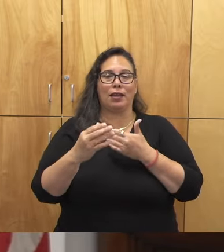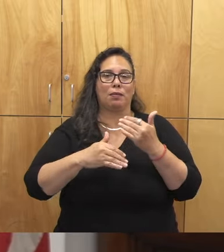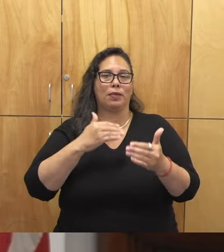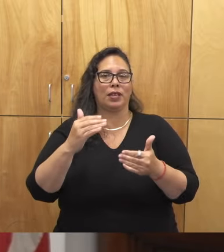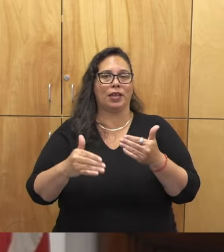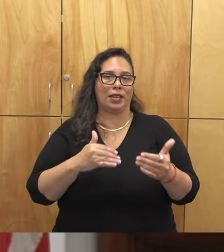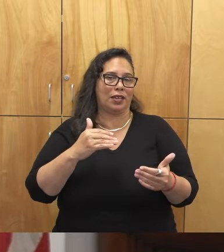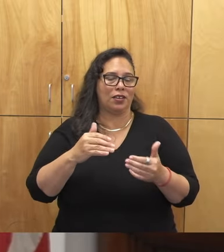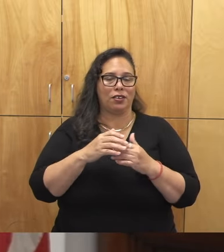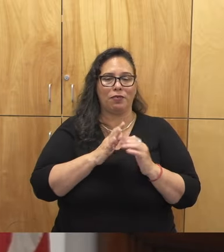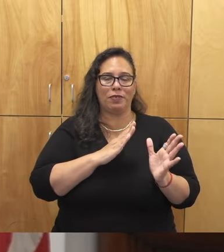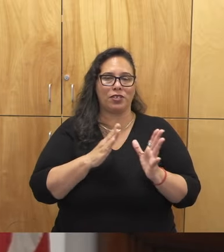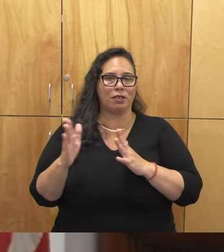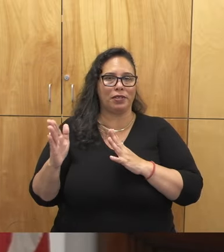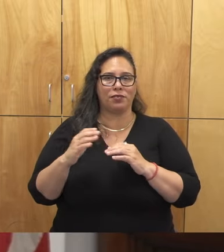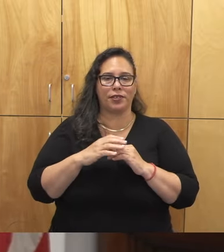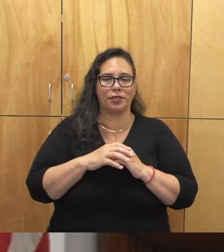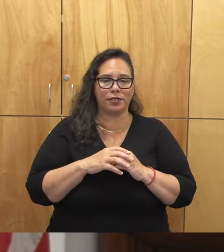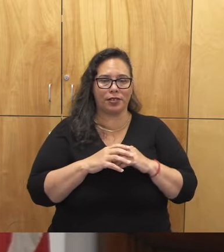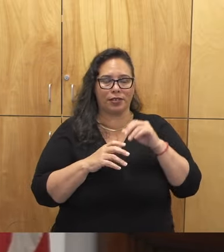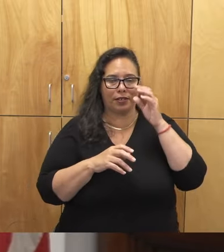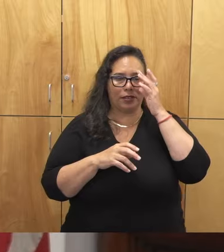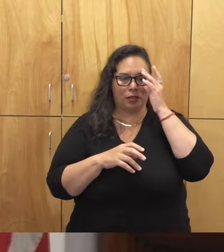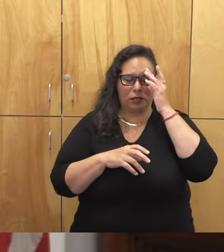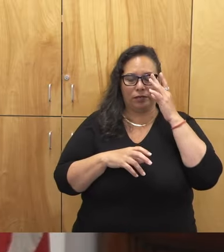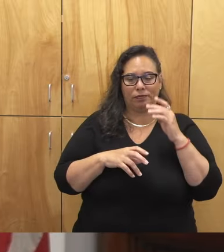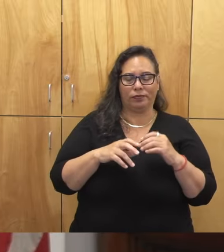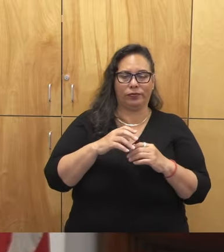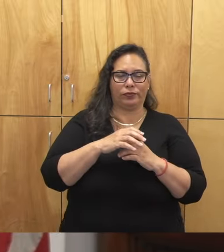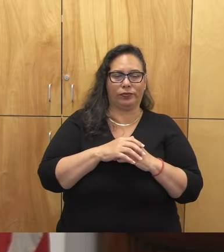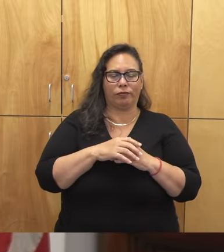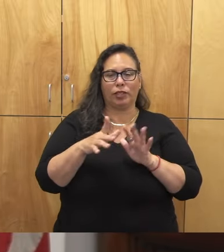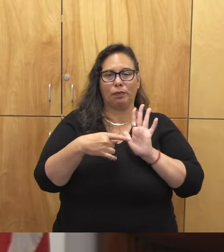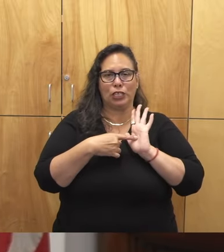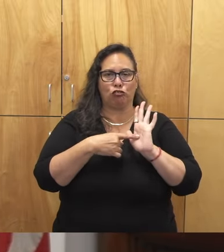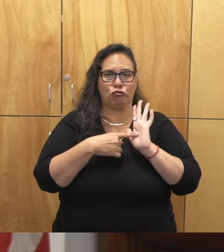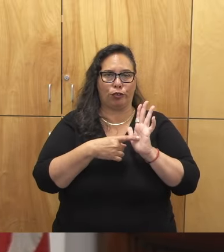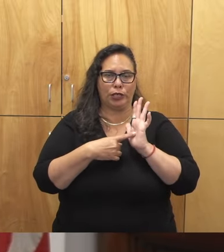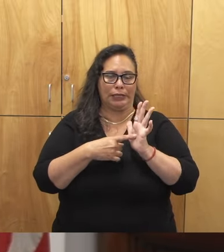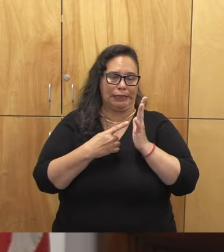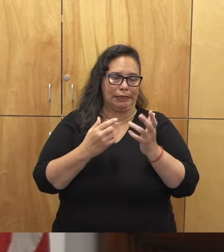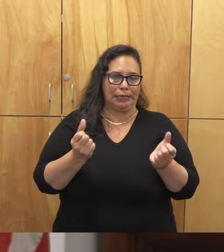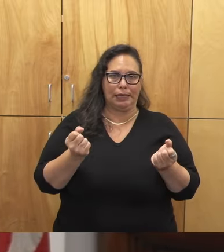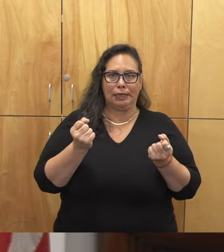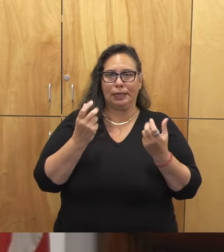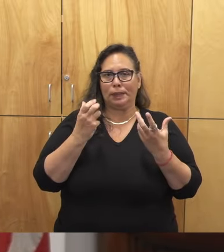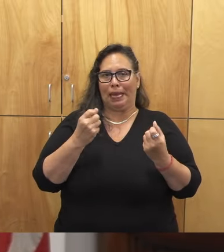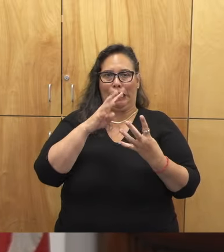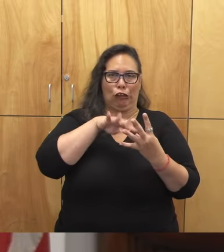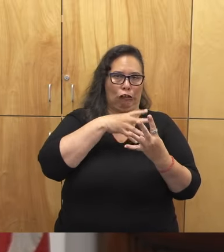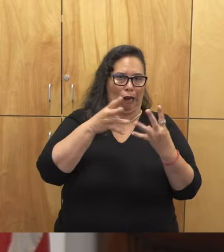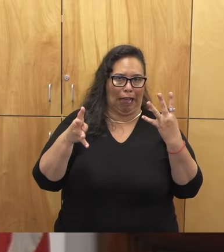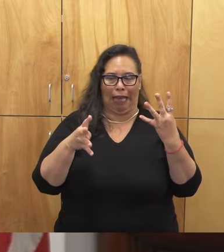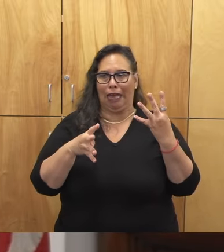given that we have in general experienced as has been shown in many, many of the graphs and